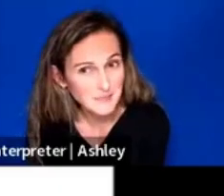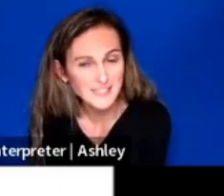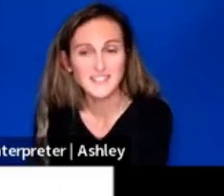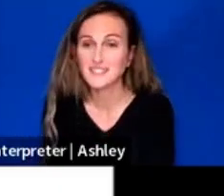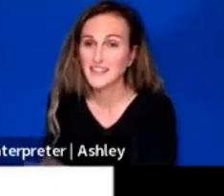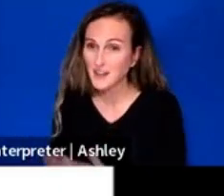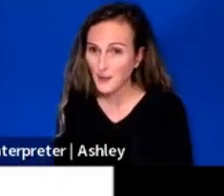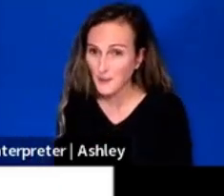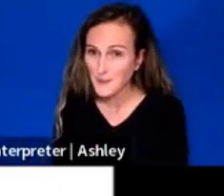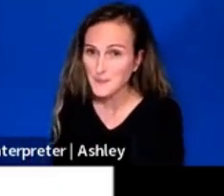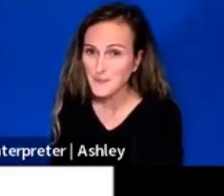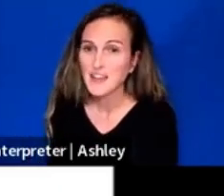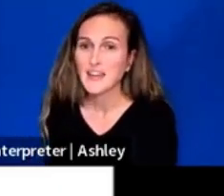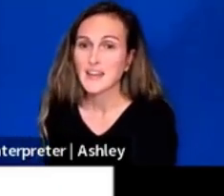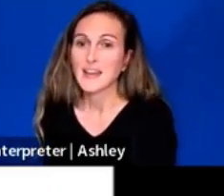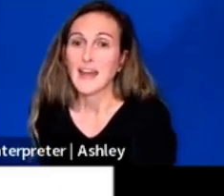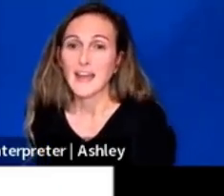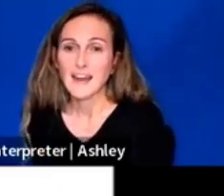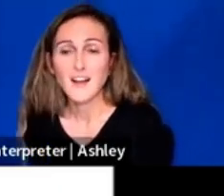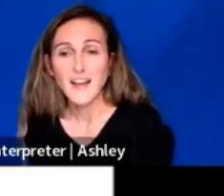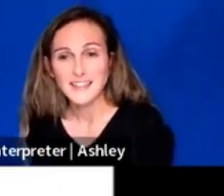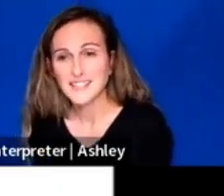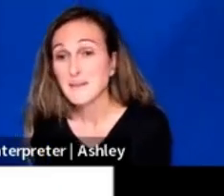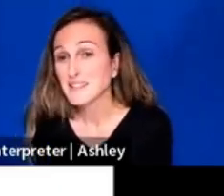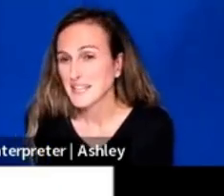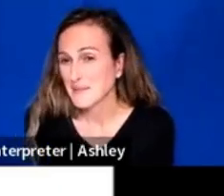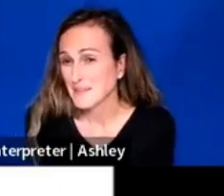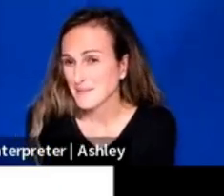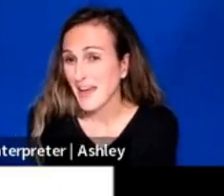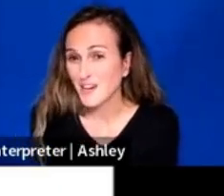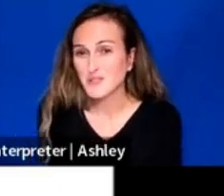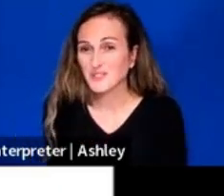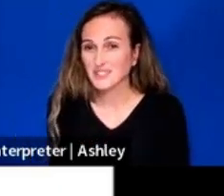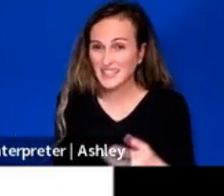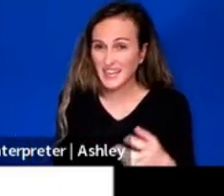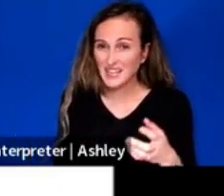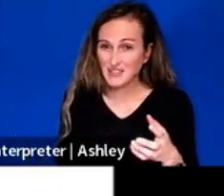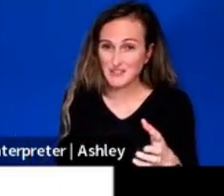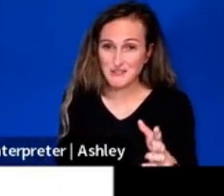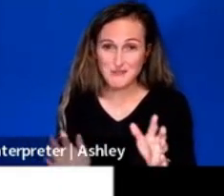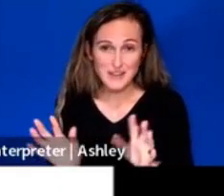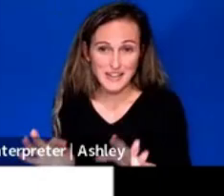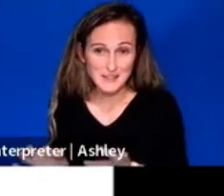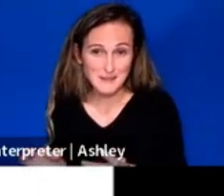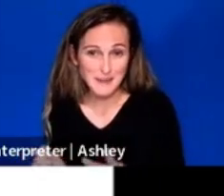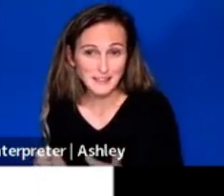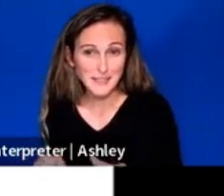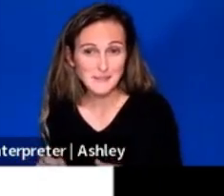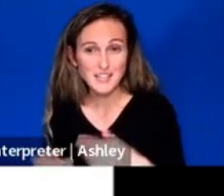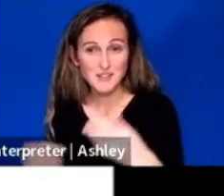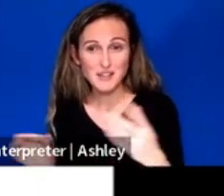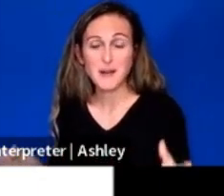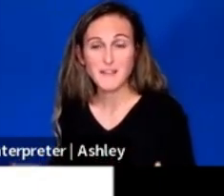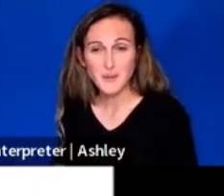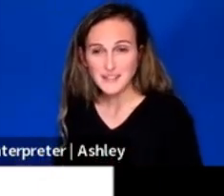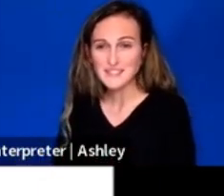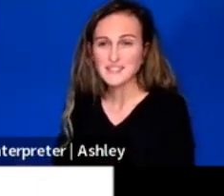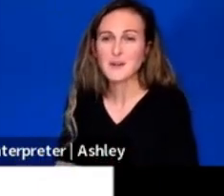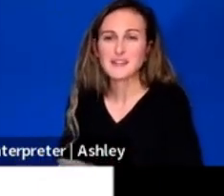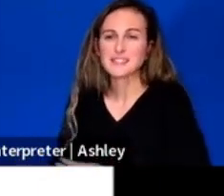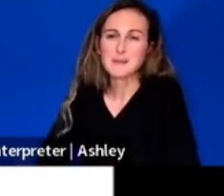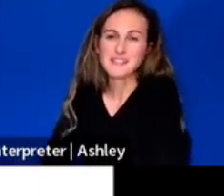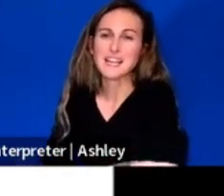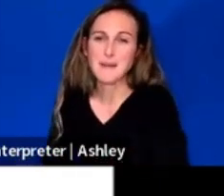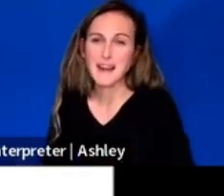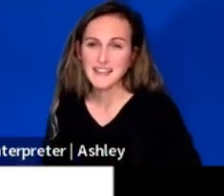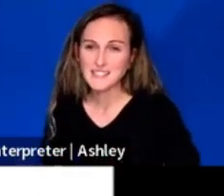read lips? And I'll say no. And I'll ask them the same thing back. Well, can you read my lips? Can you hear my voice?